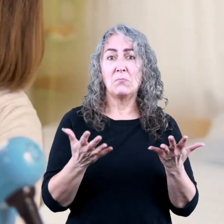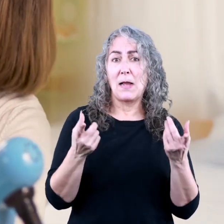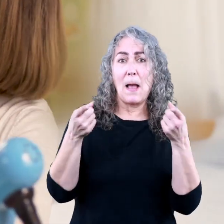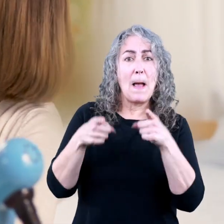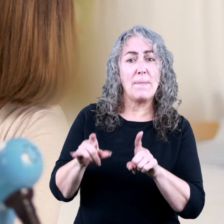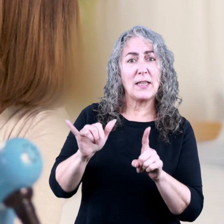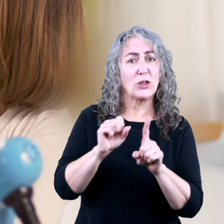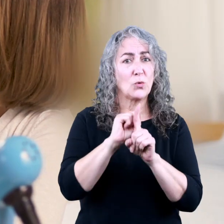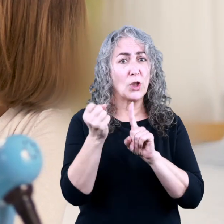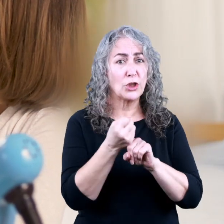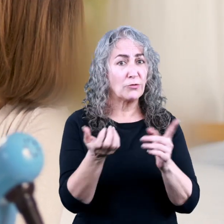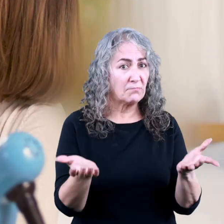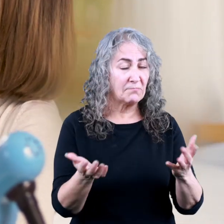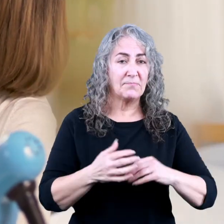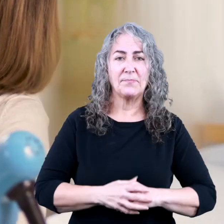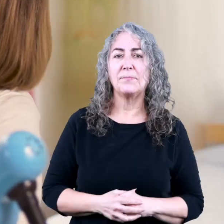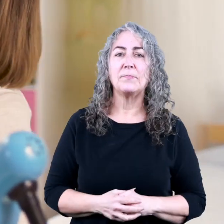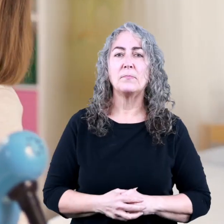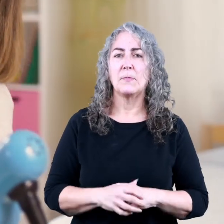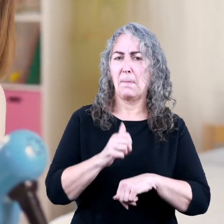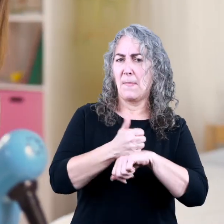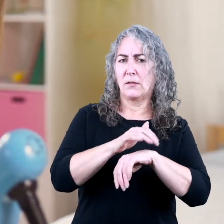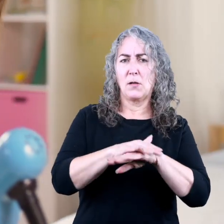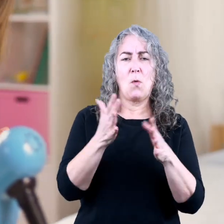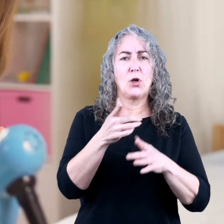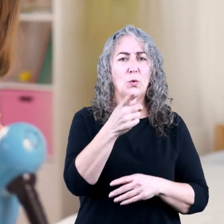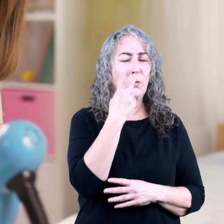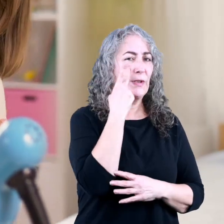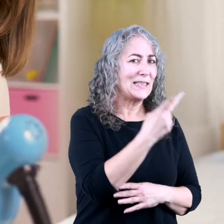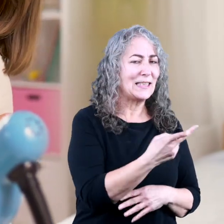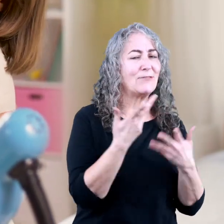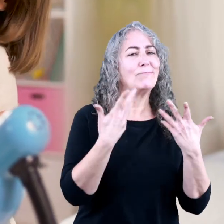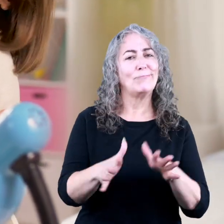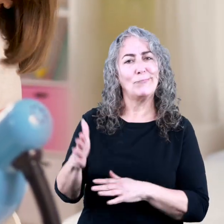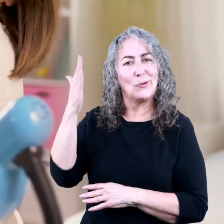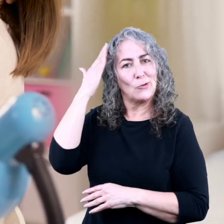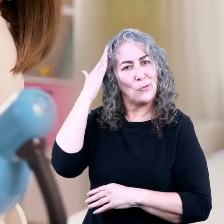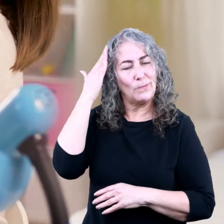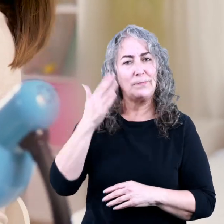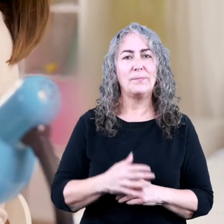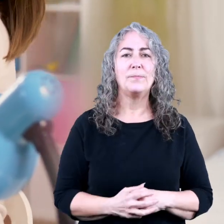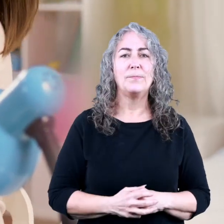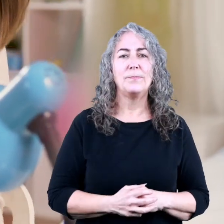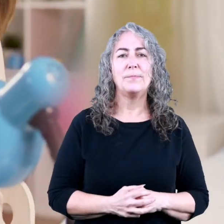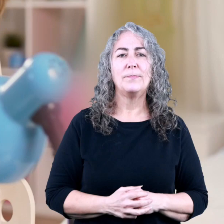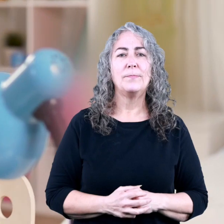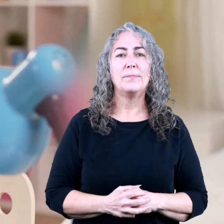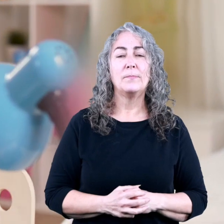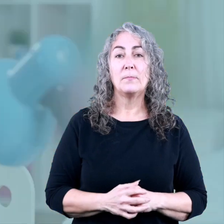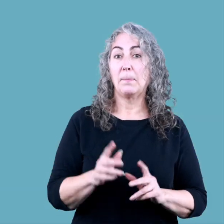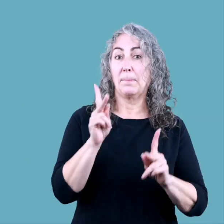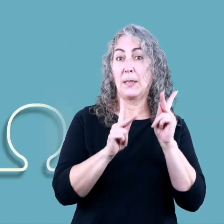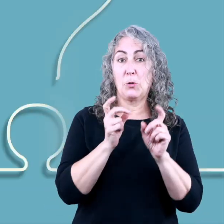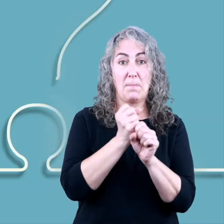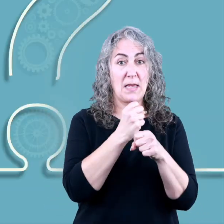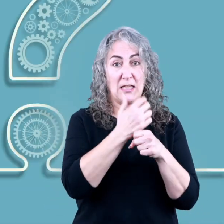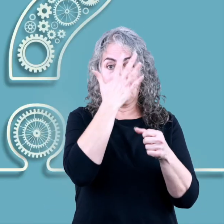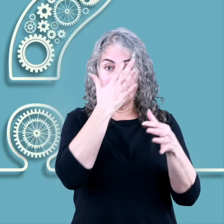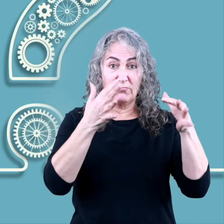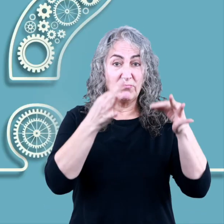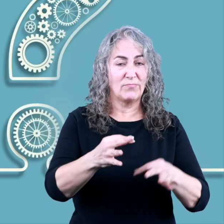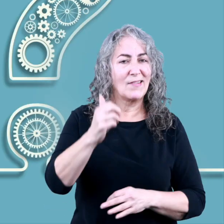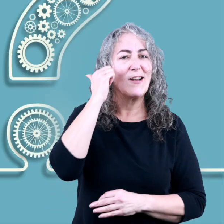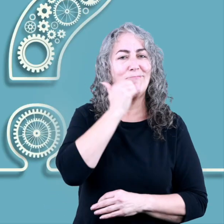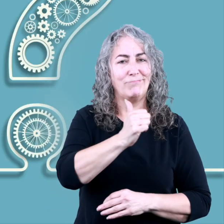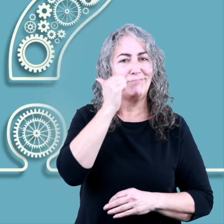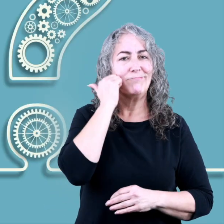assume what is happening in a situation based on what you see and what you already know. People make